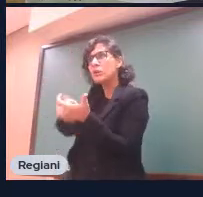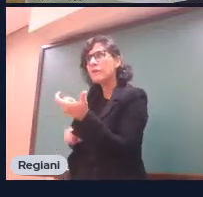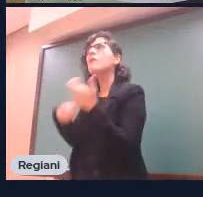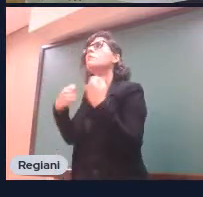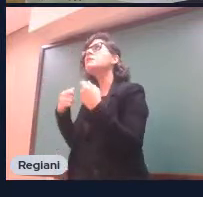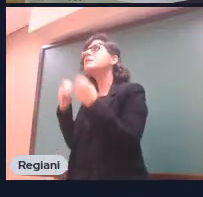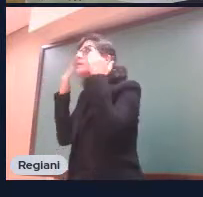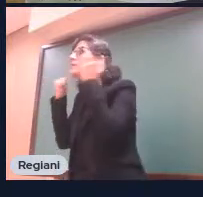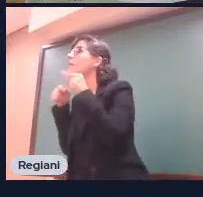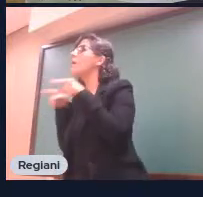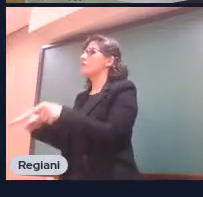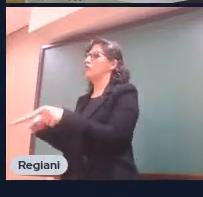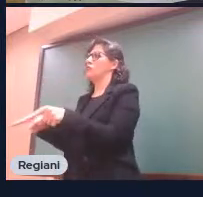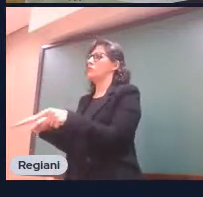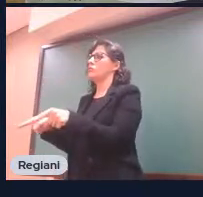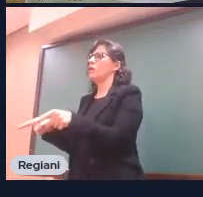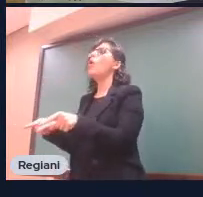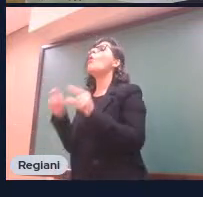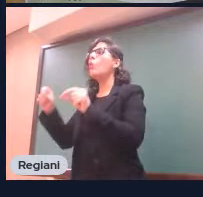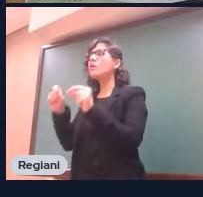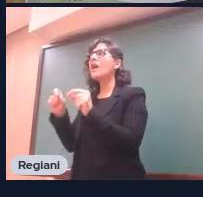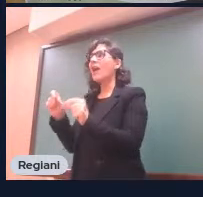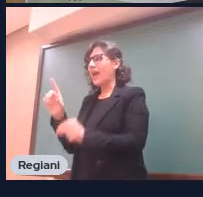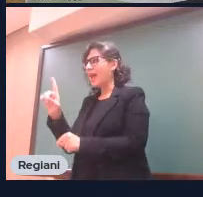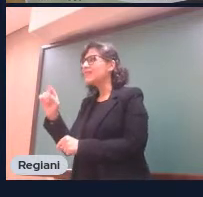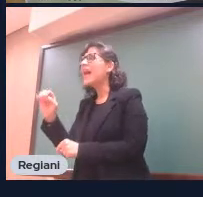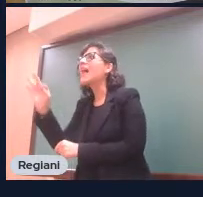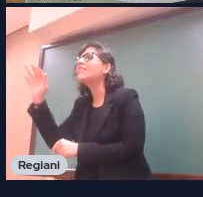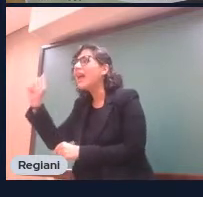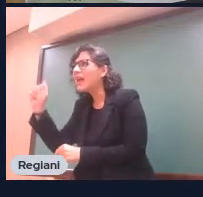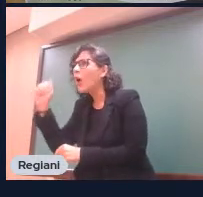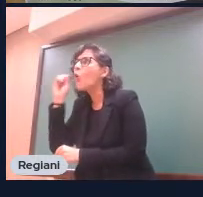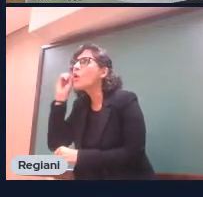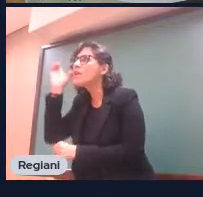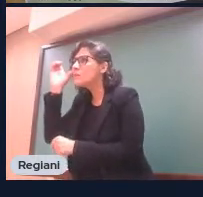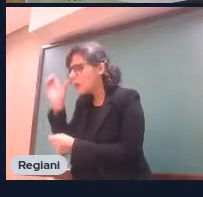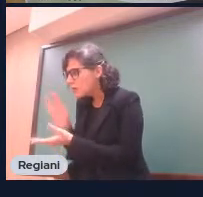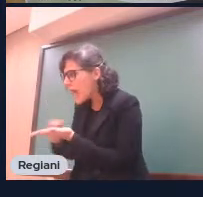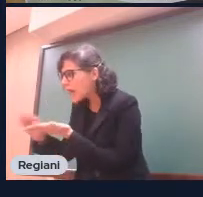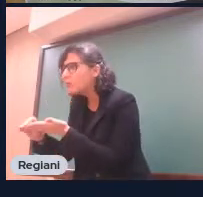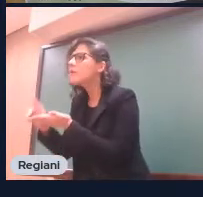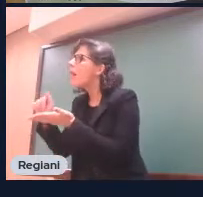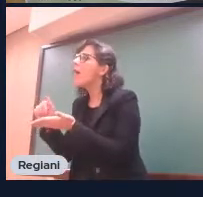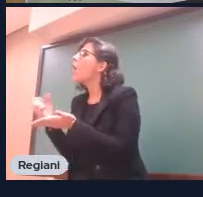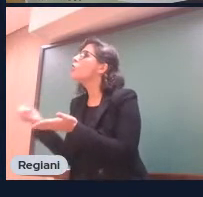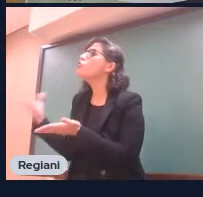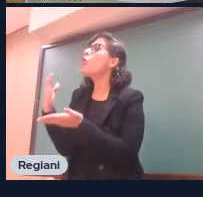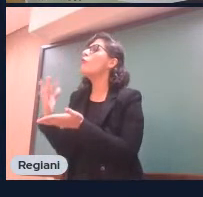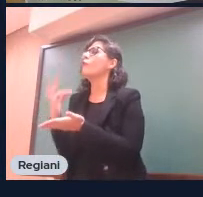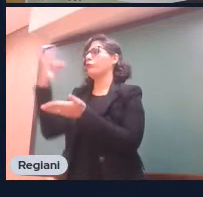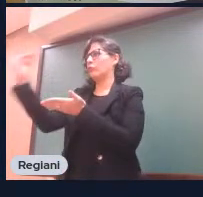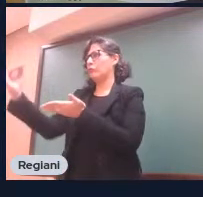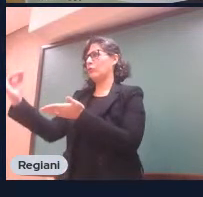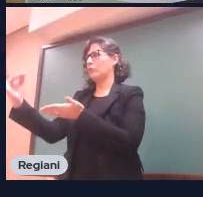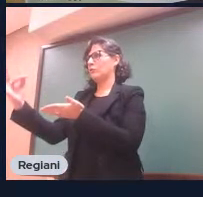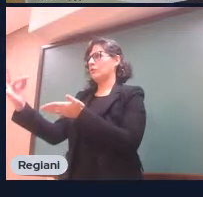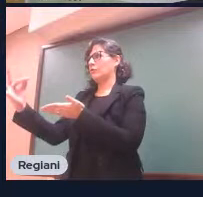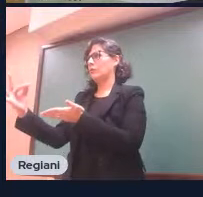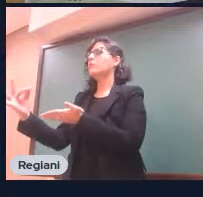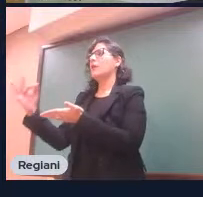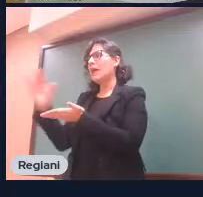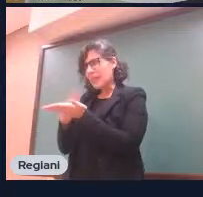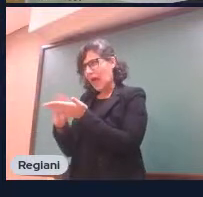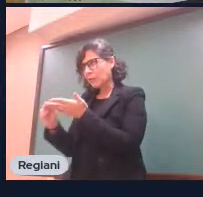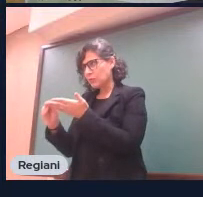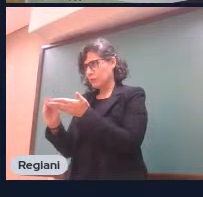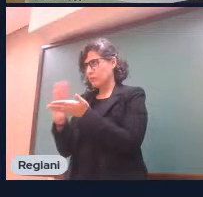It is that data is the new oil. In other words, gold. Yet lexicography is not yet there. But